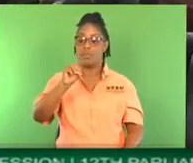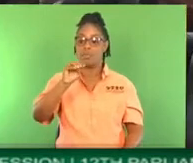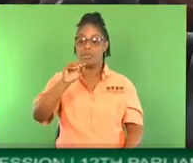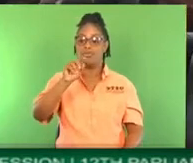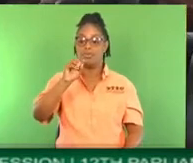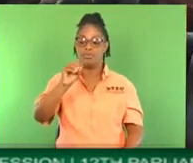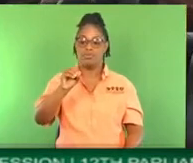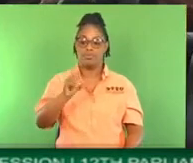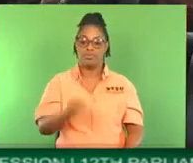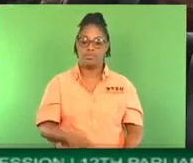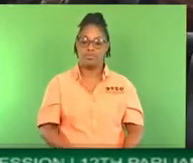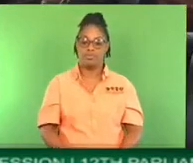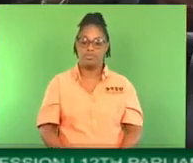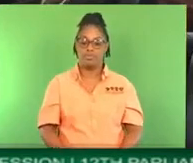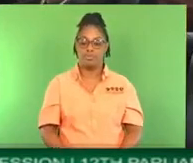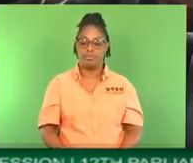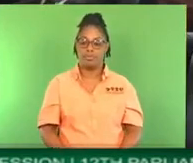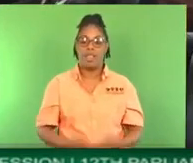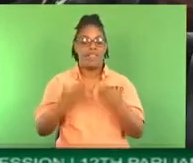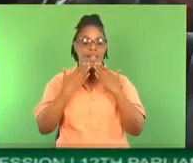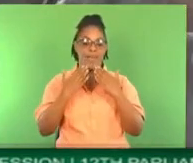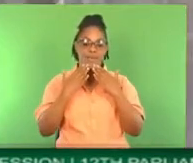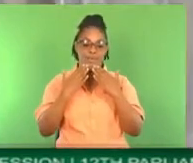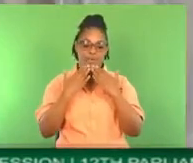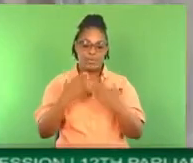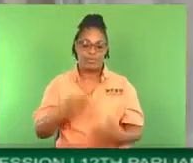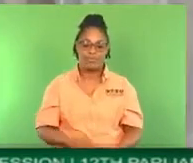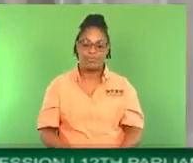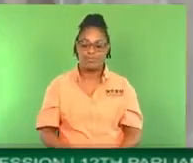Thank you, Madam Speaker.